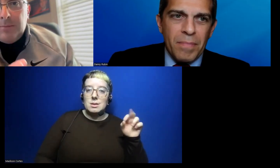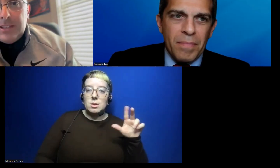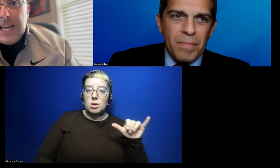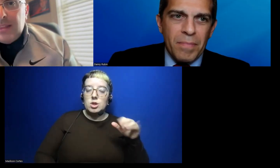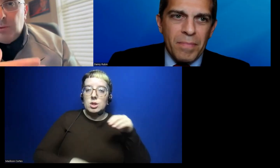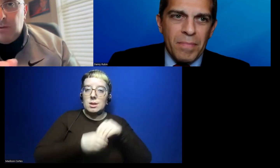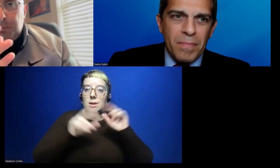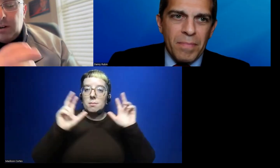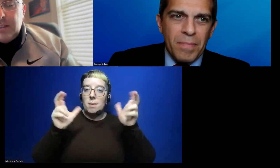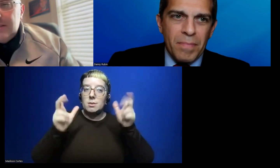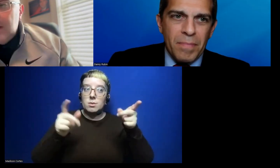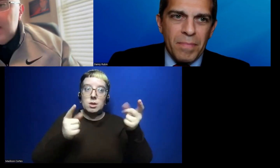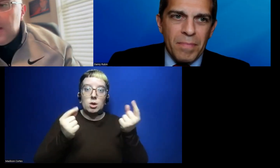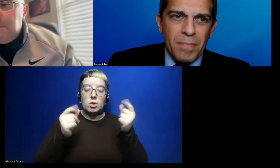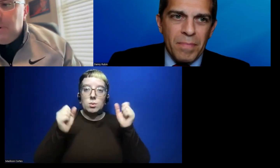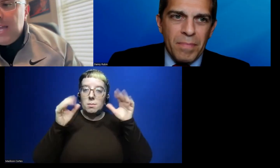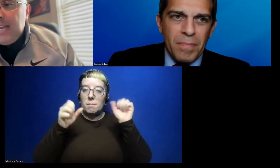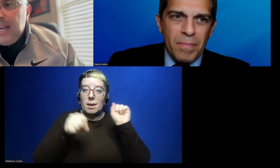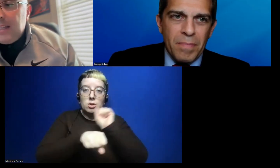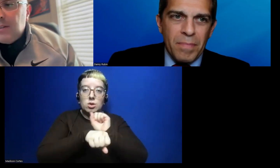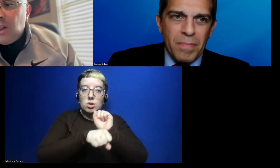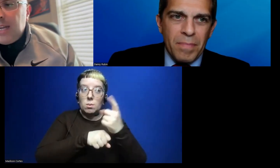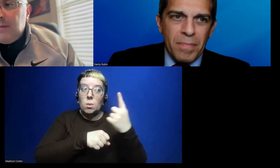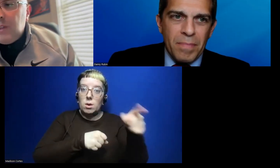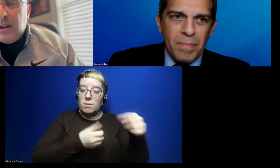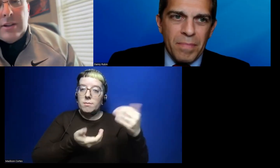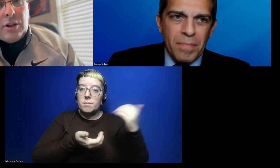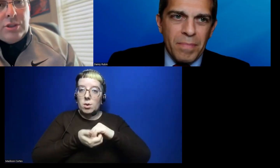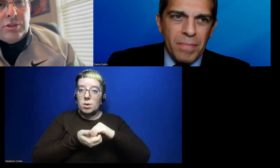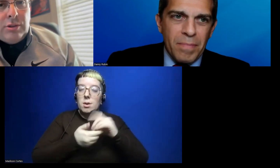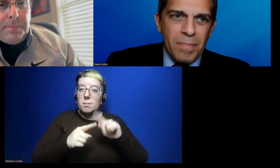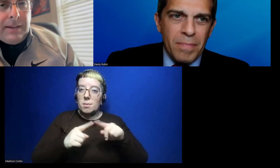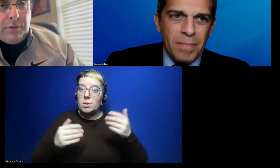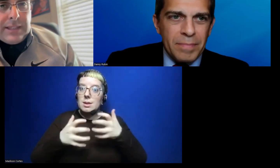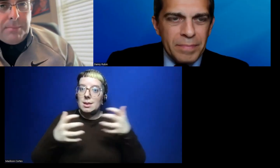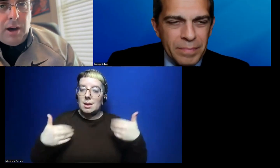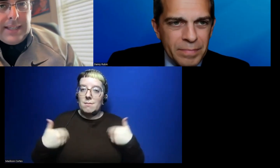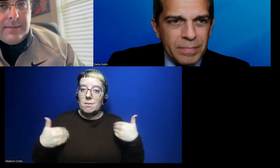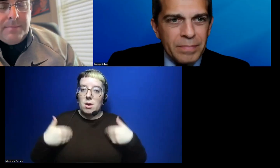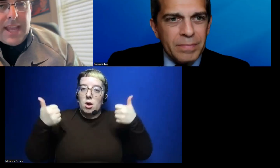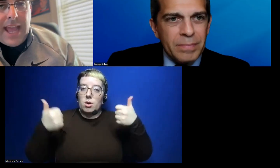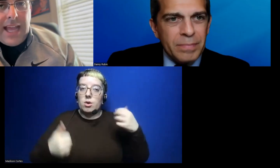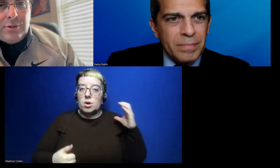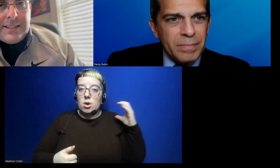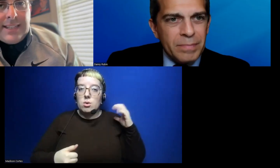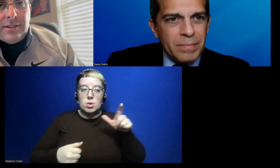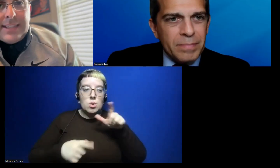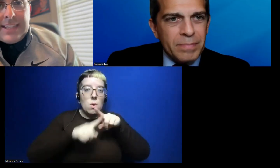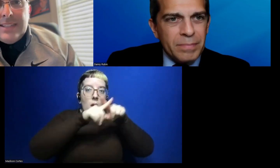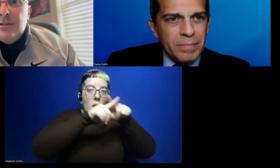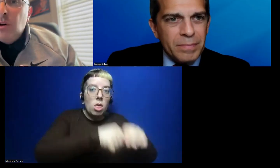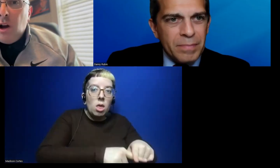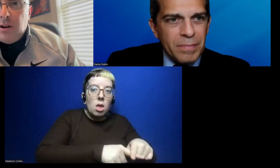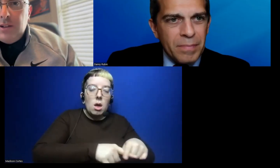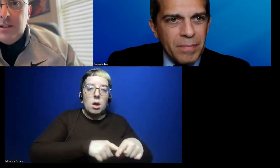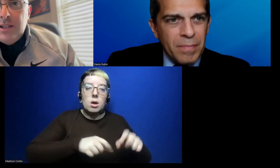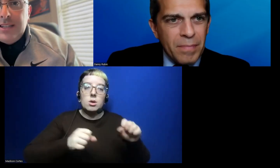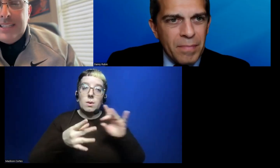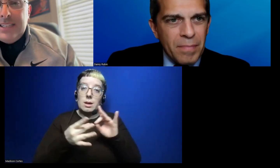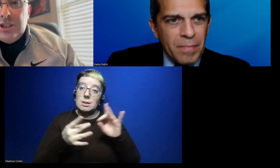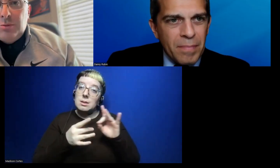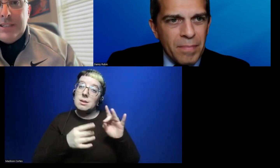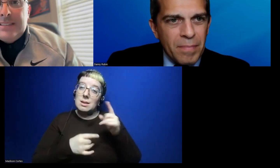job, and we love them to death. They're one of our partners. But there's a lot of younger coaches who depend fully upon it. And so I say, look, the kids who go to